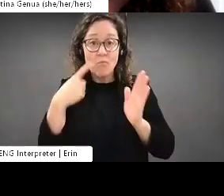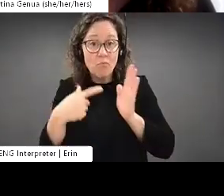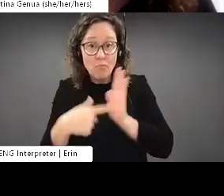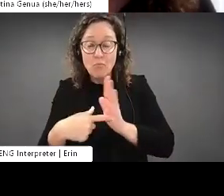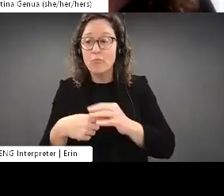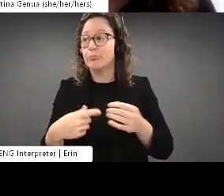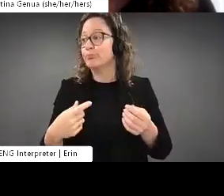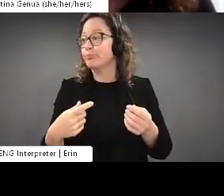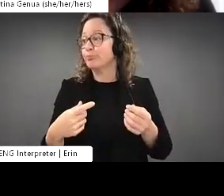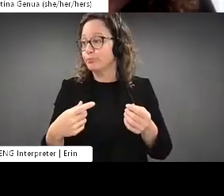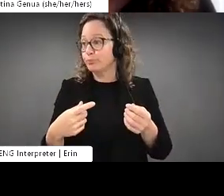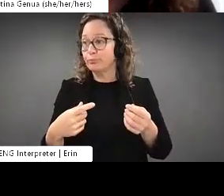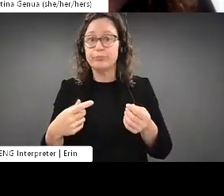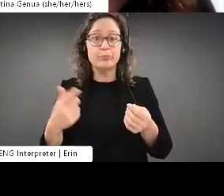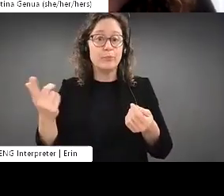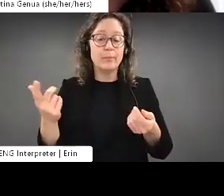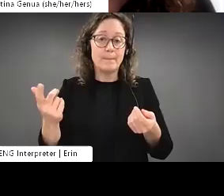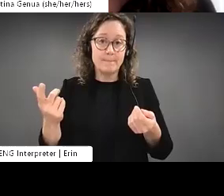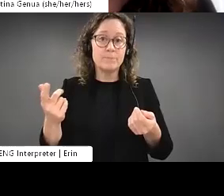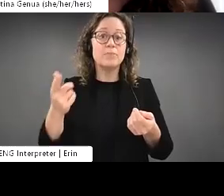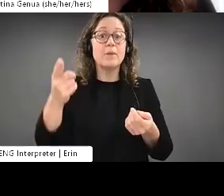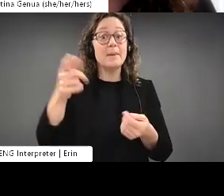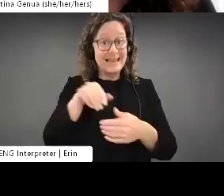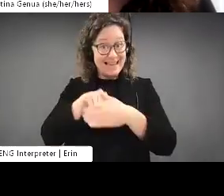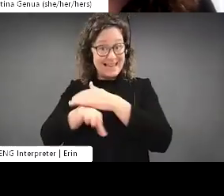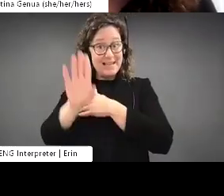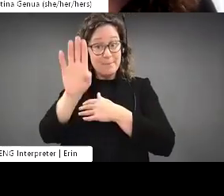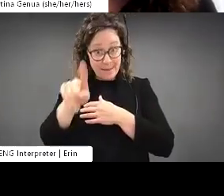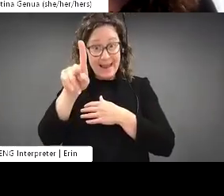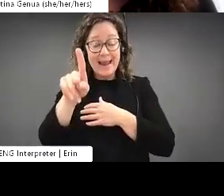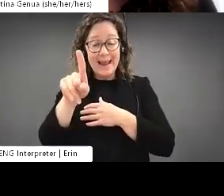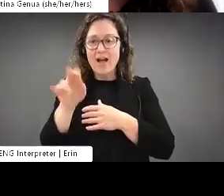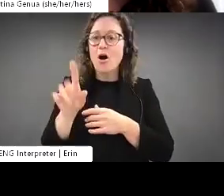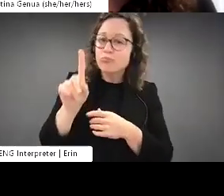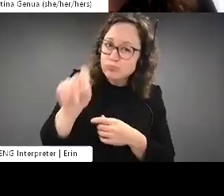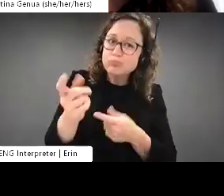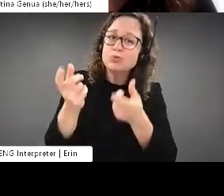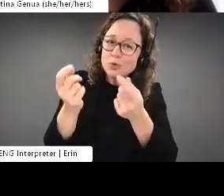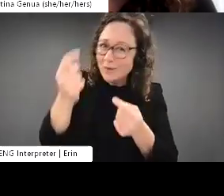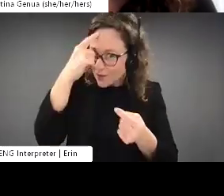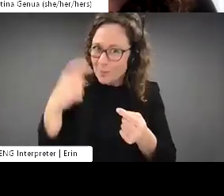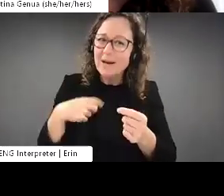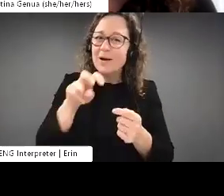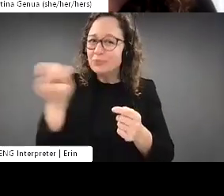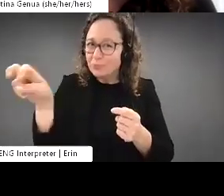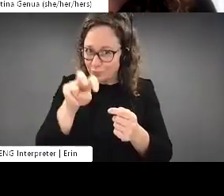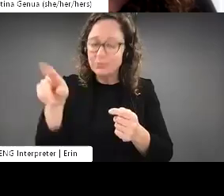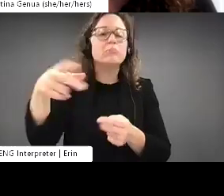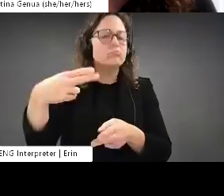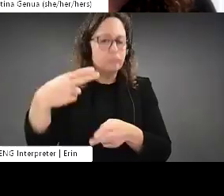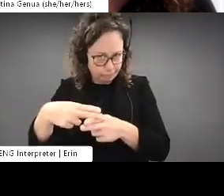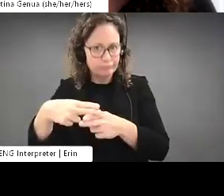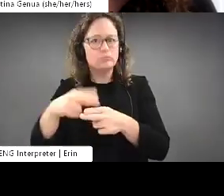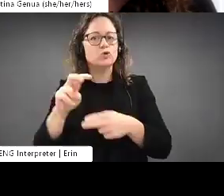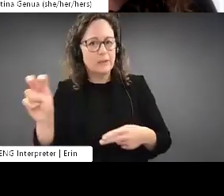representative has done at the branch. That would be considered a transaction. Or, if you're using your